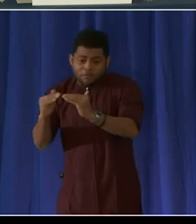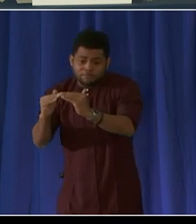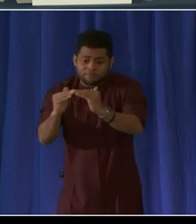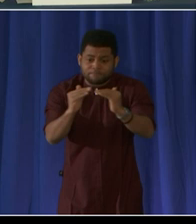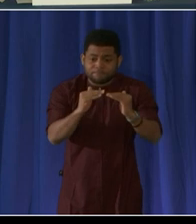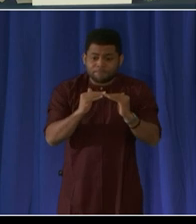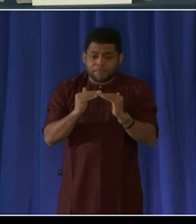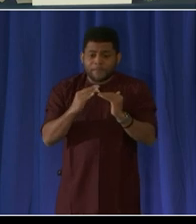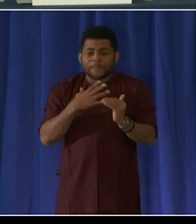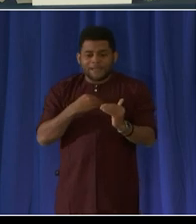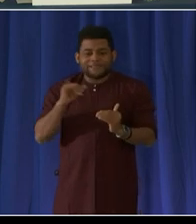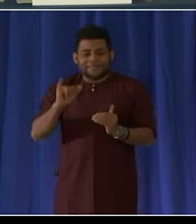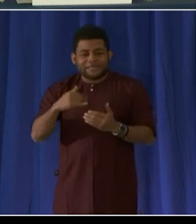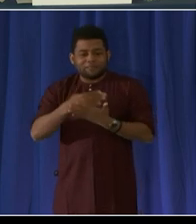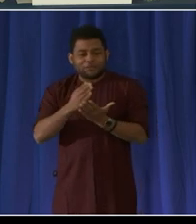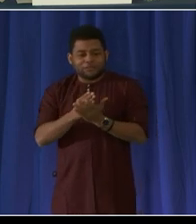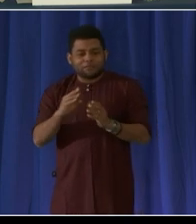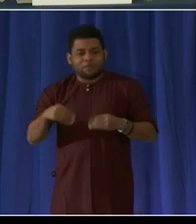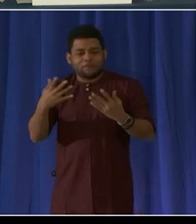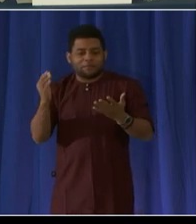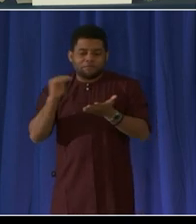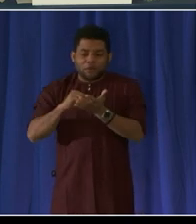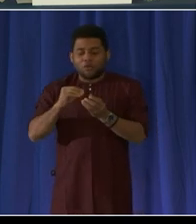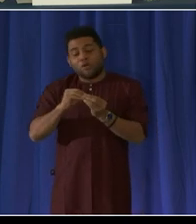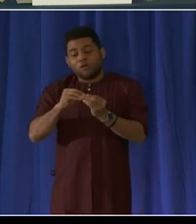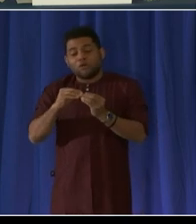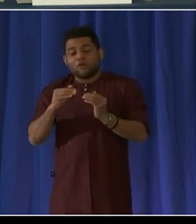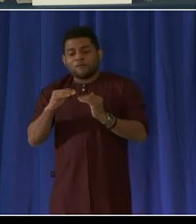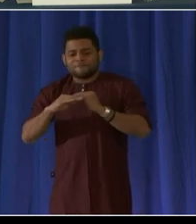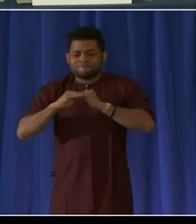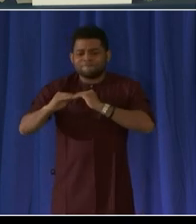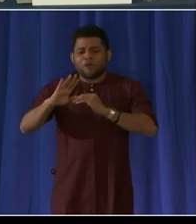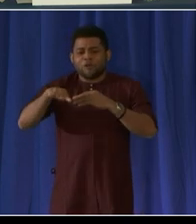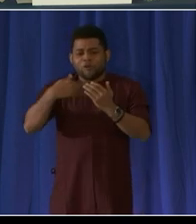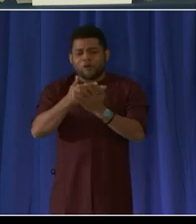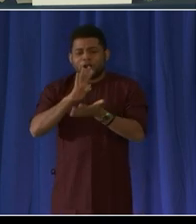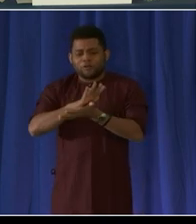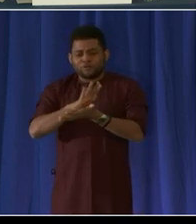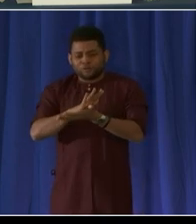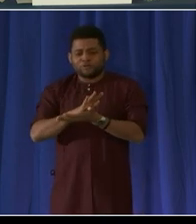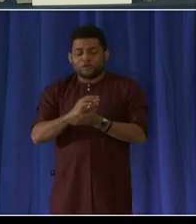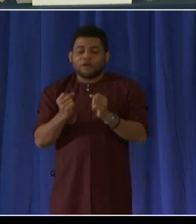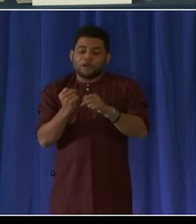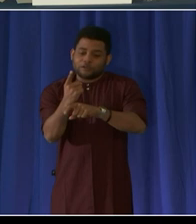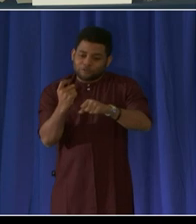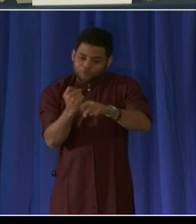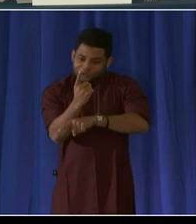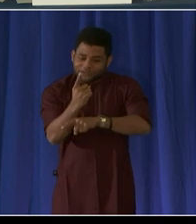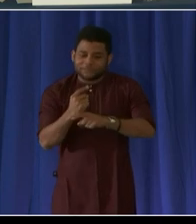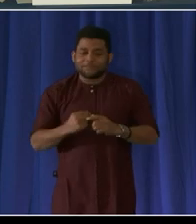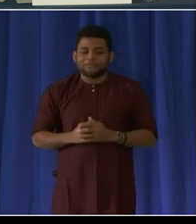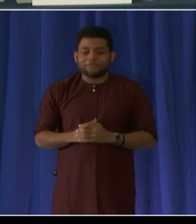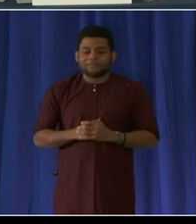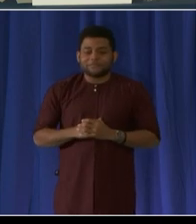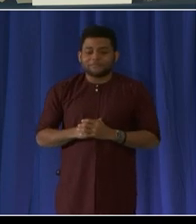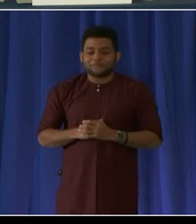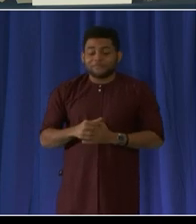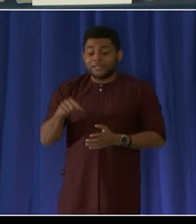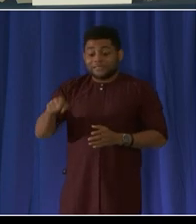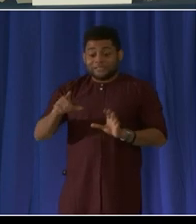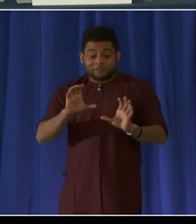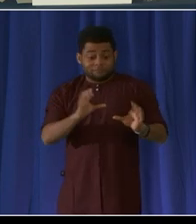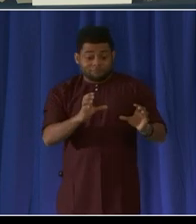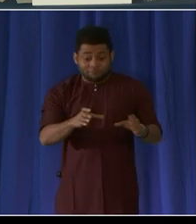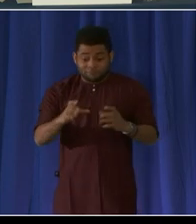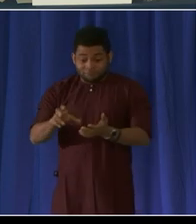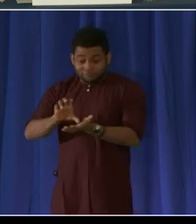and also a budget that provides greater stability for our schools year over year. As a result, these 3 buckets provide those